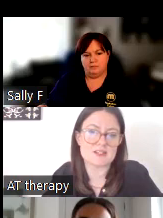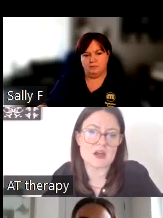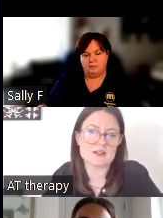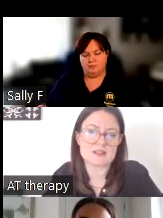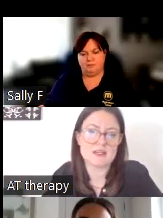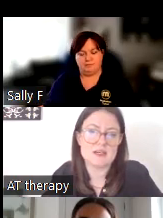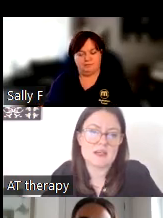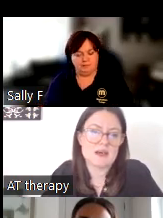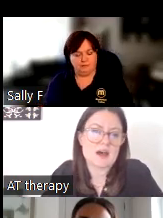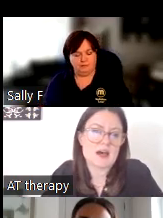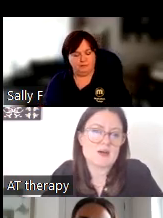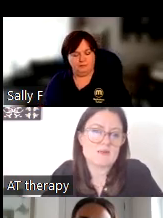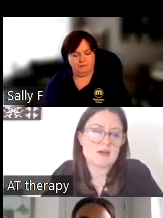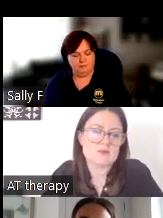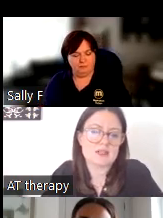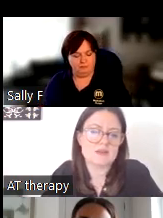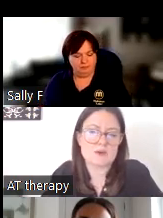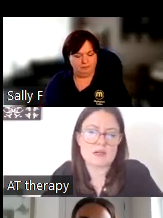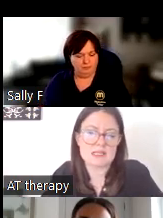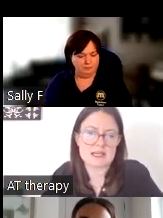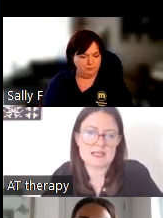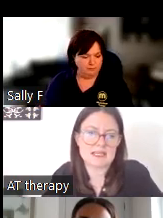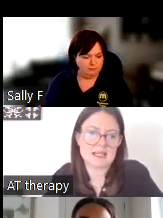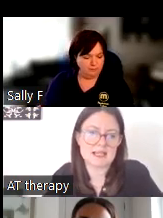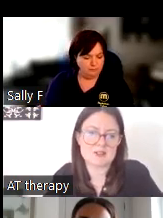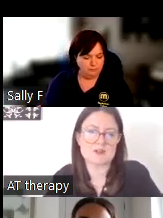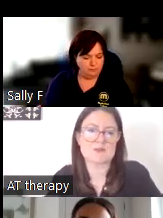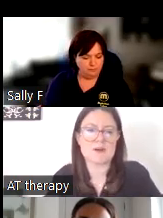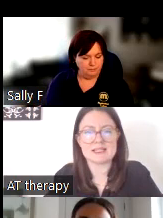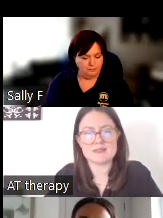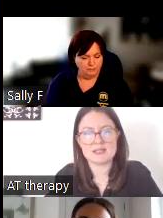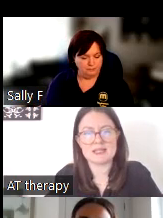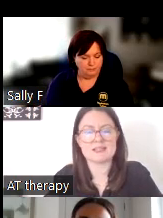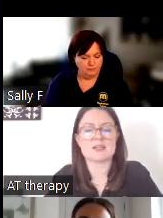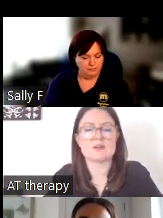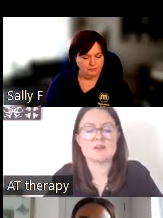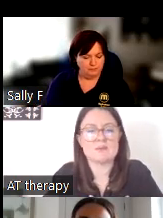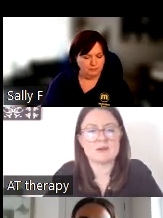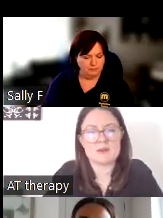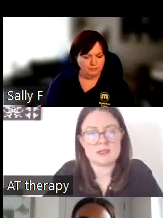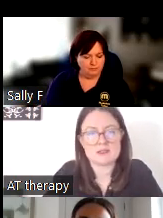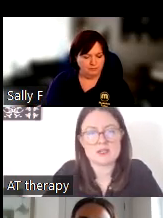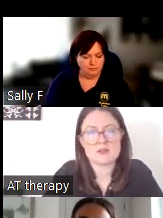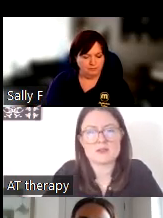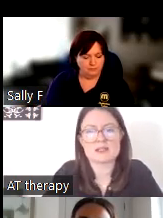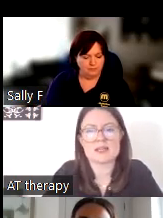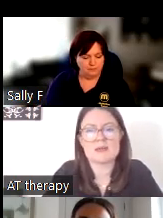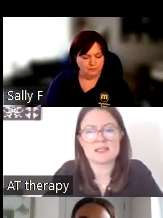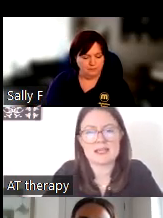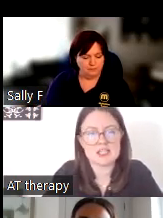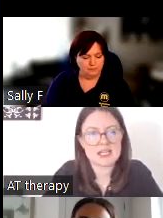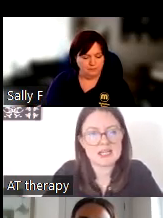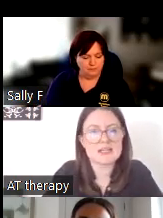raise concerns. It's really important that these signs are taught proactively, so you build them into things